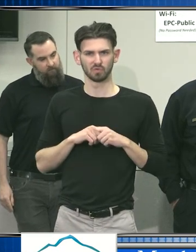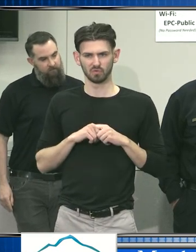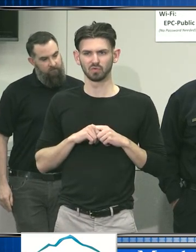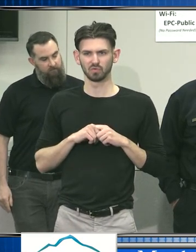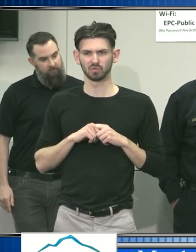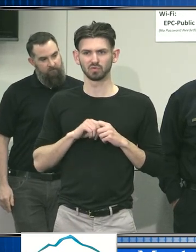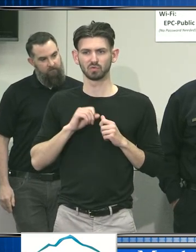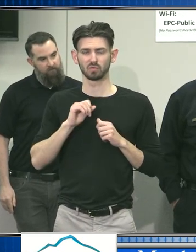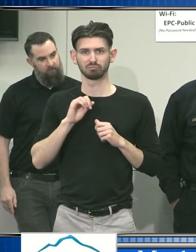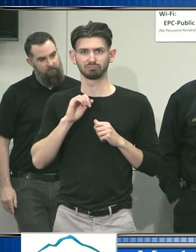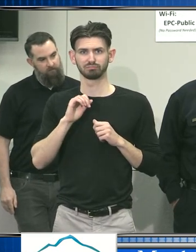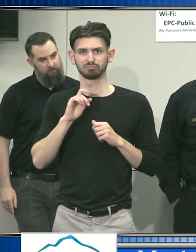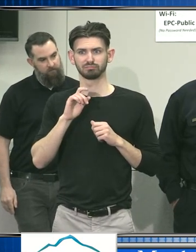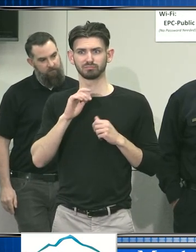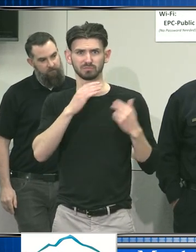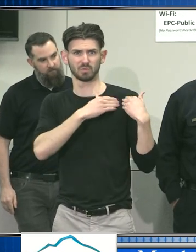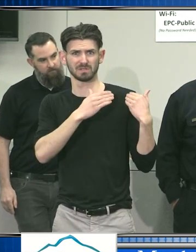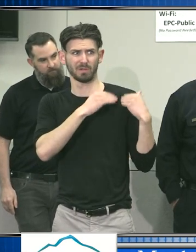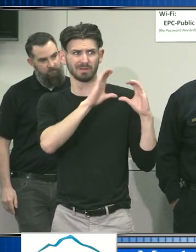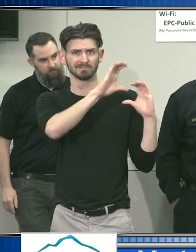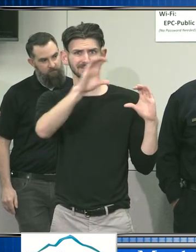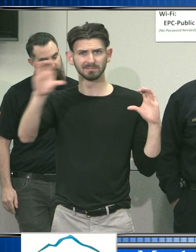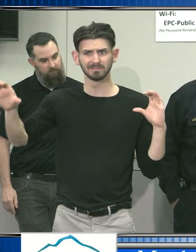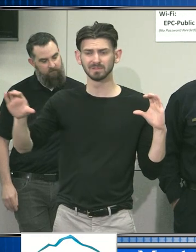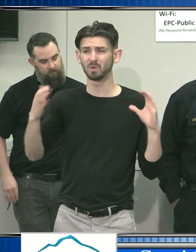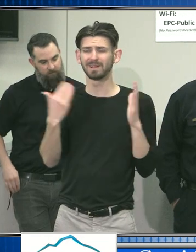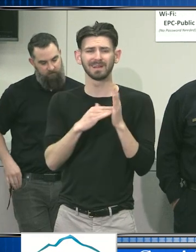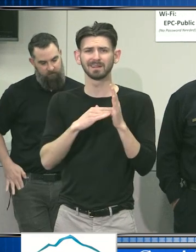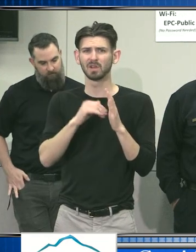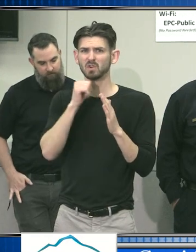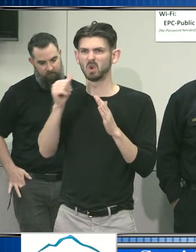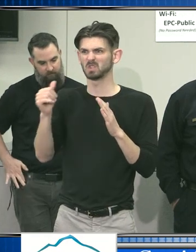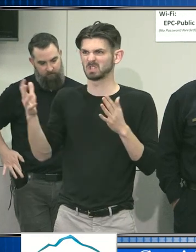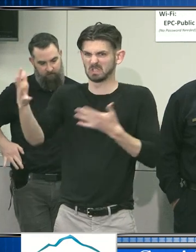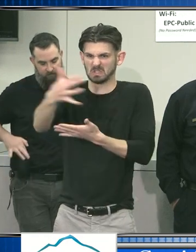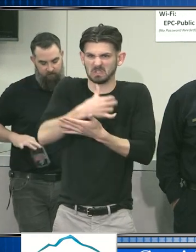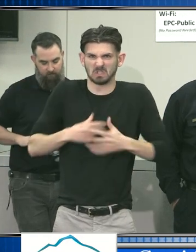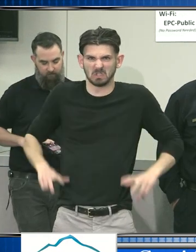citizens, that means don't hoard. Take what you need, but don't take more.